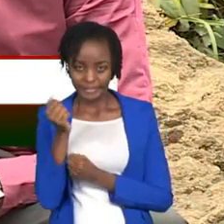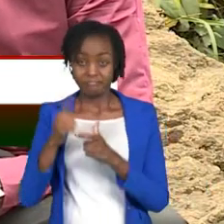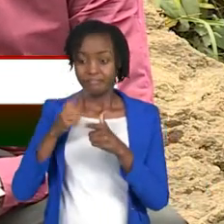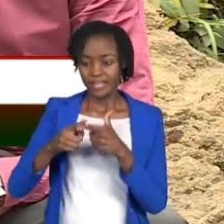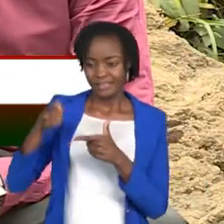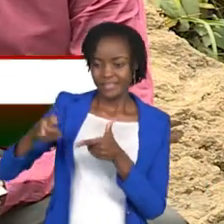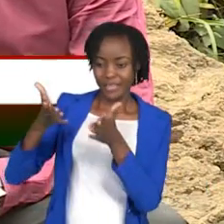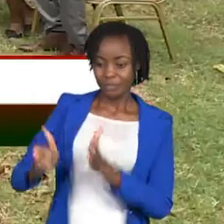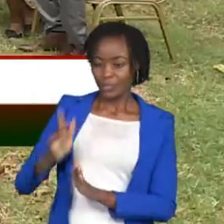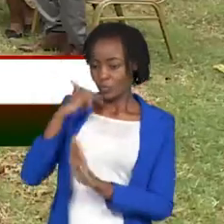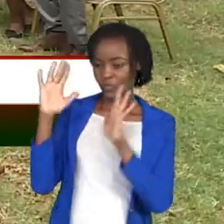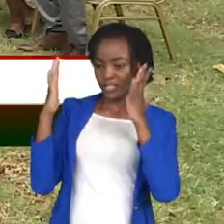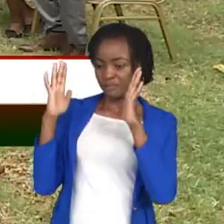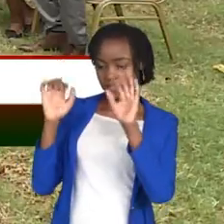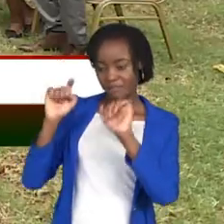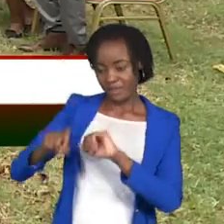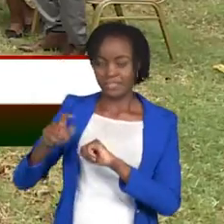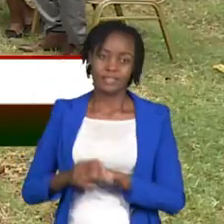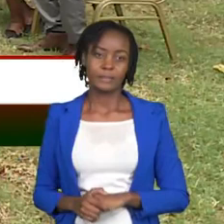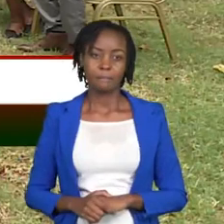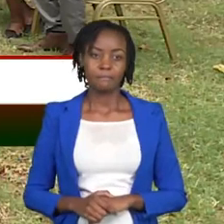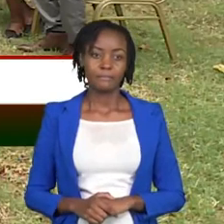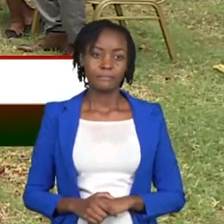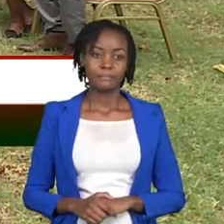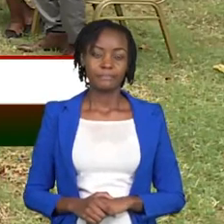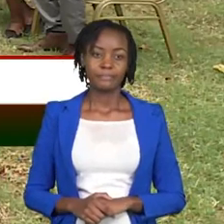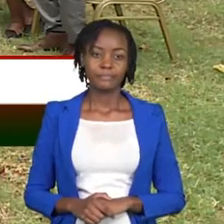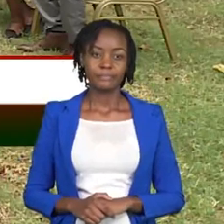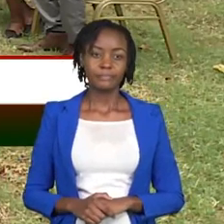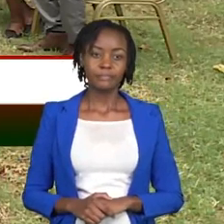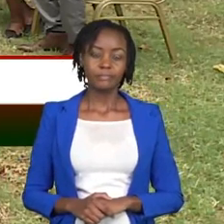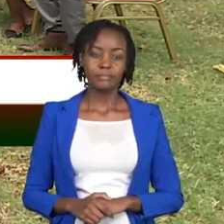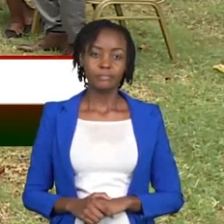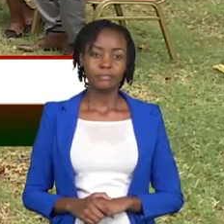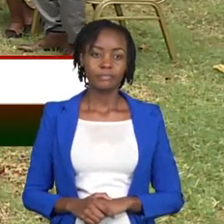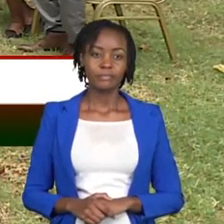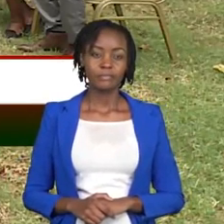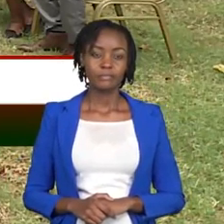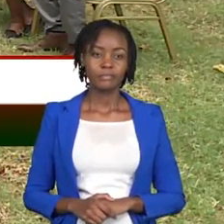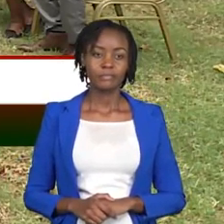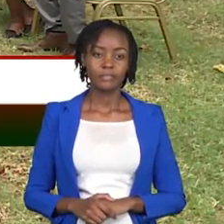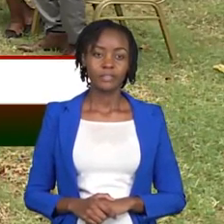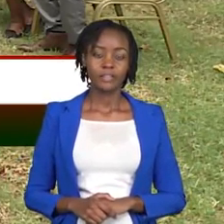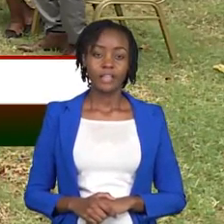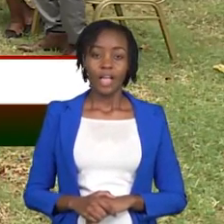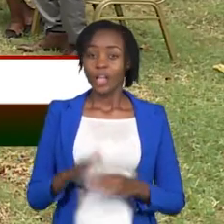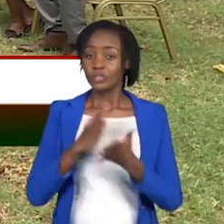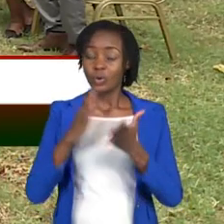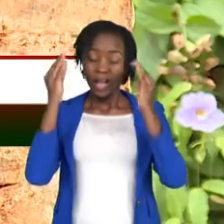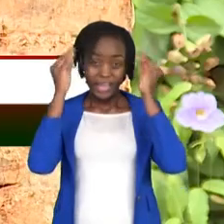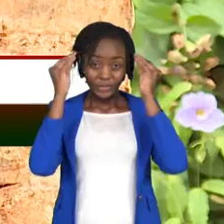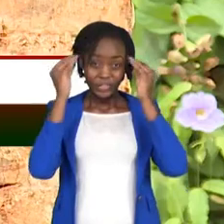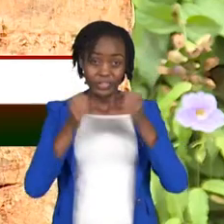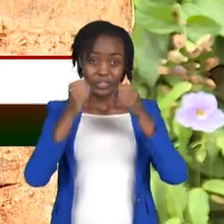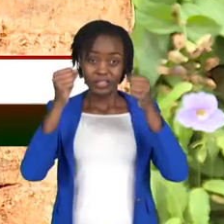someone to celebrate. And not to take away from what someone said about the education system, but I